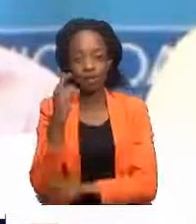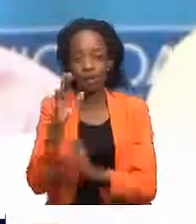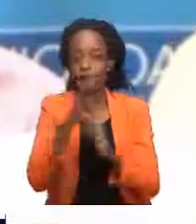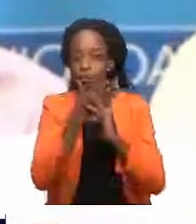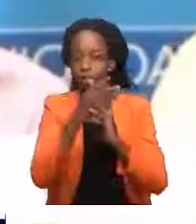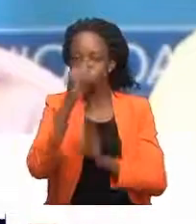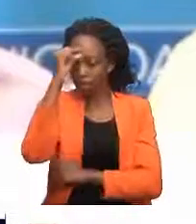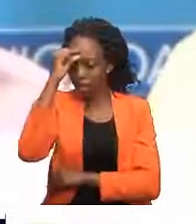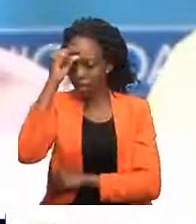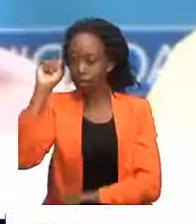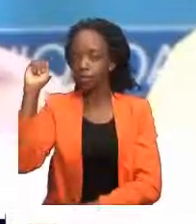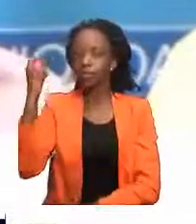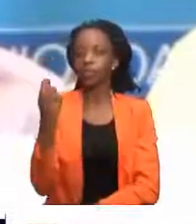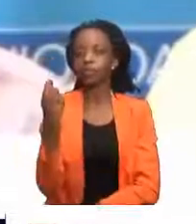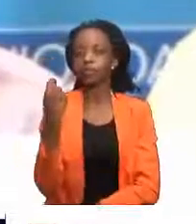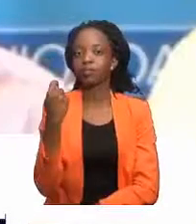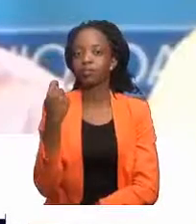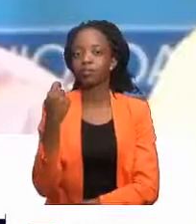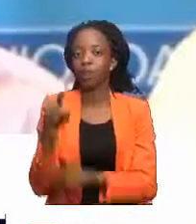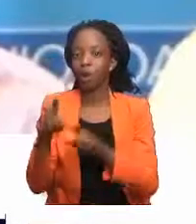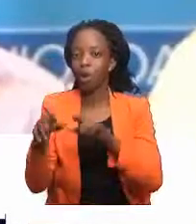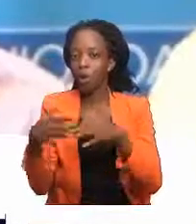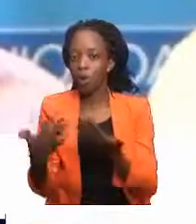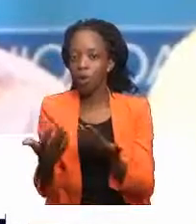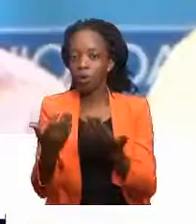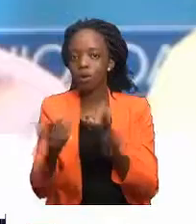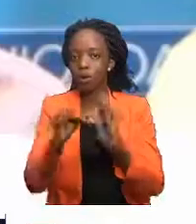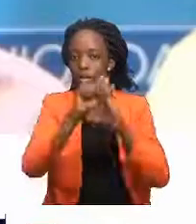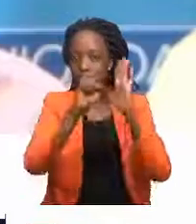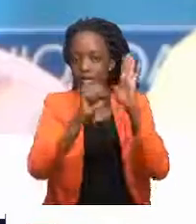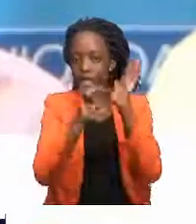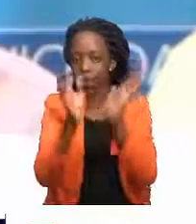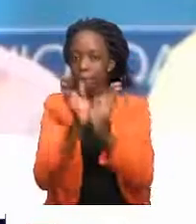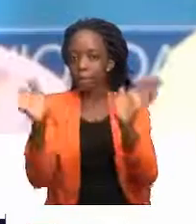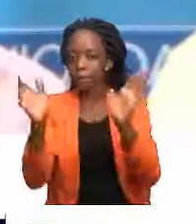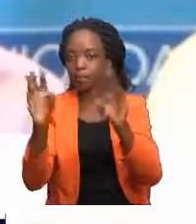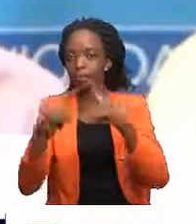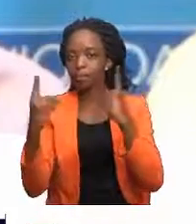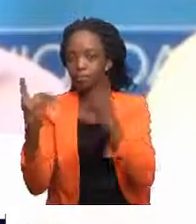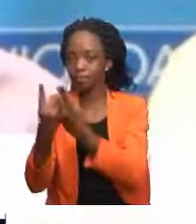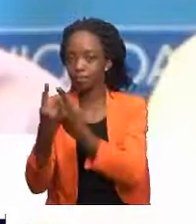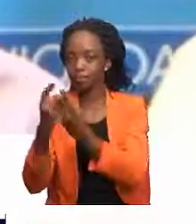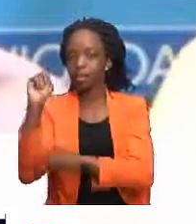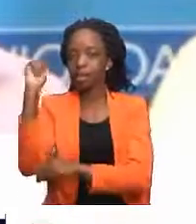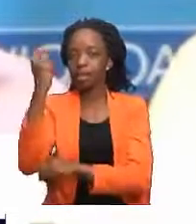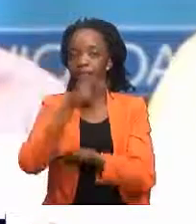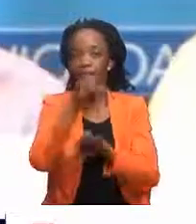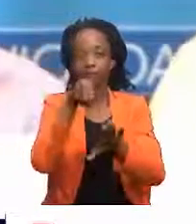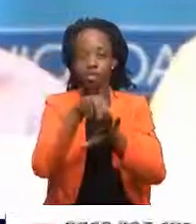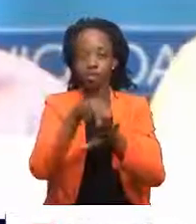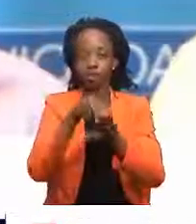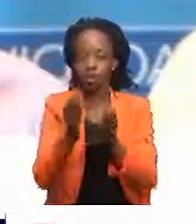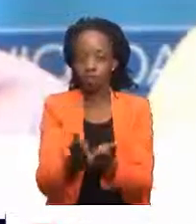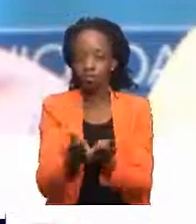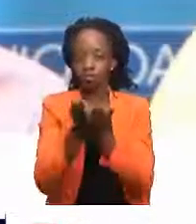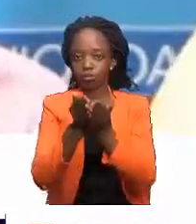the government of Kenya or a state stroke public agency and Kenya National Shipping